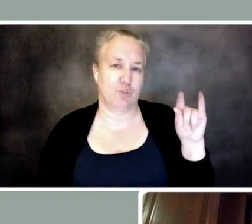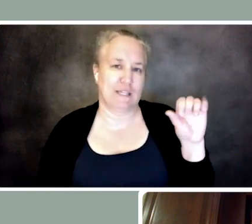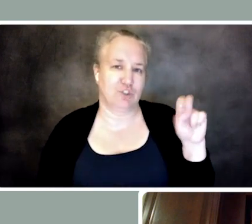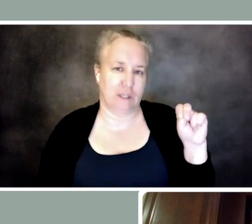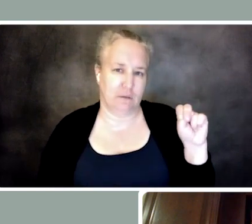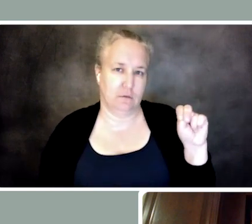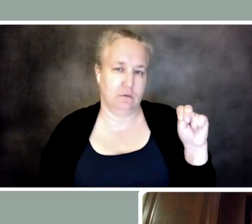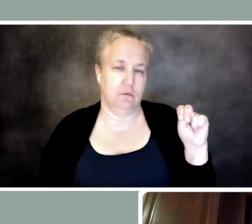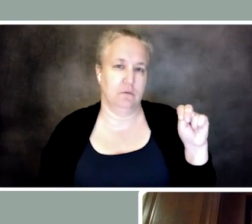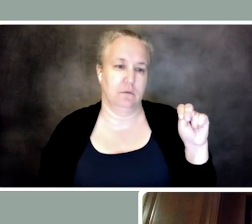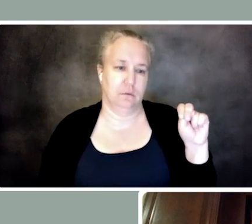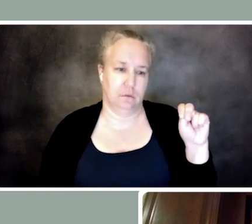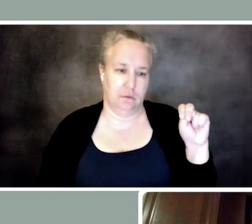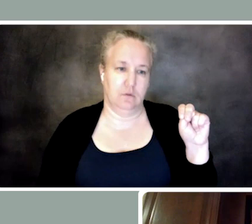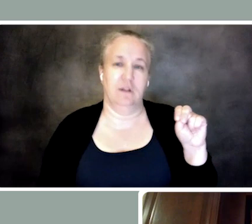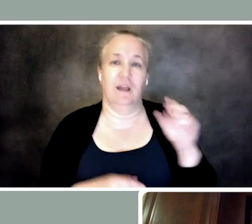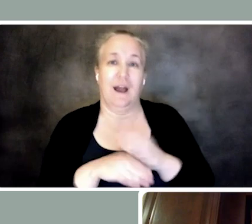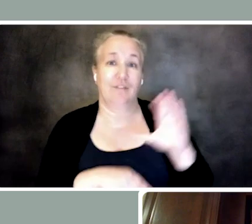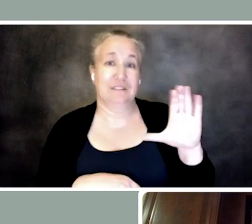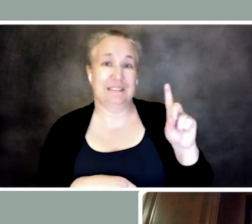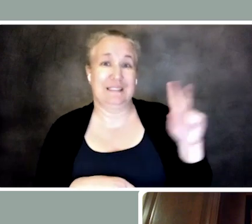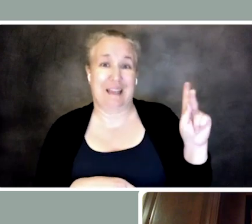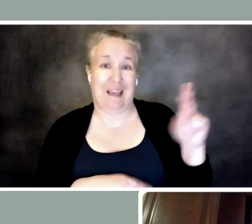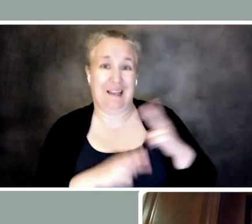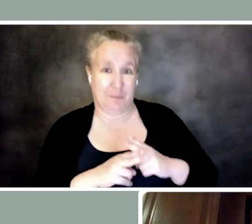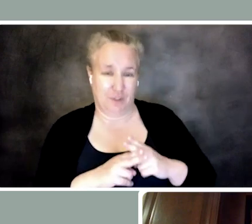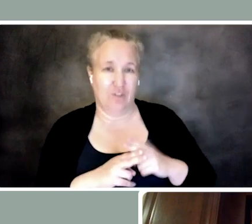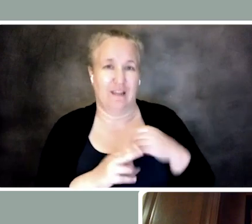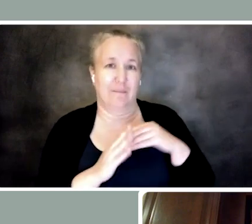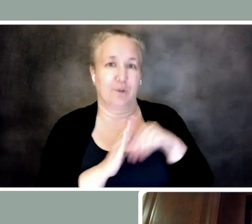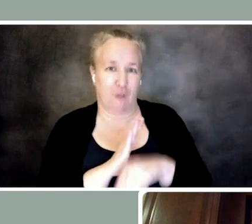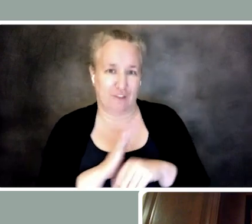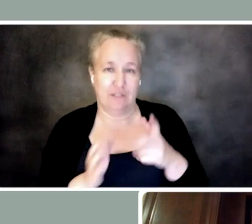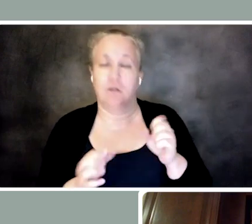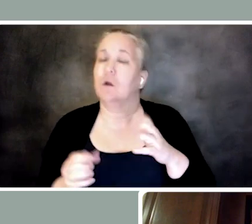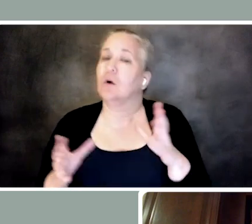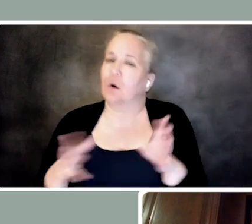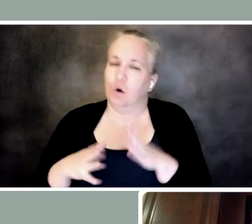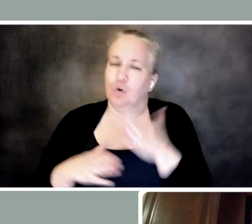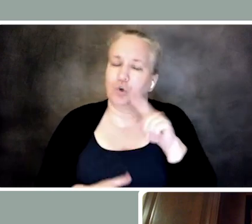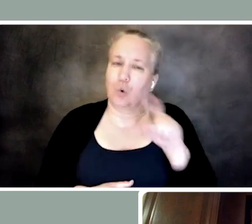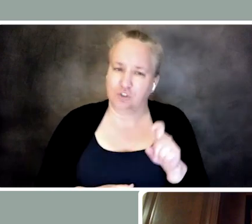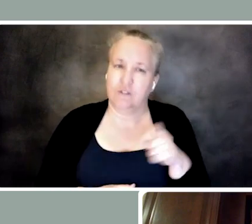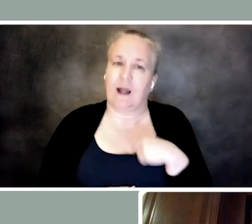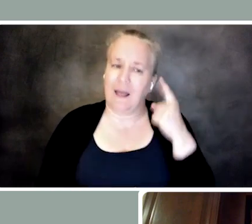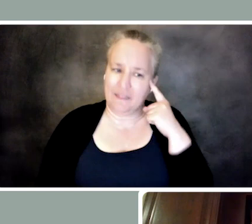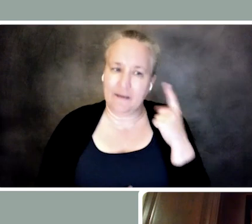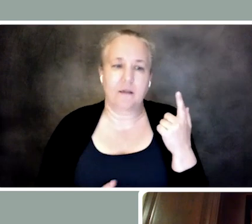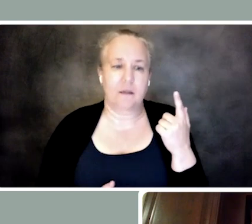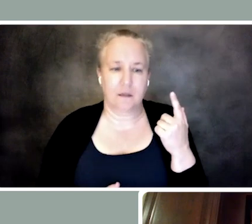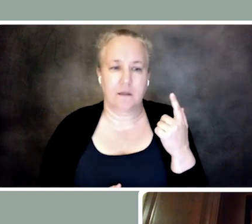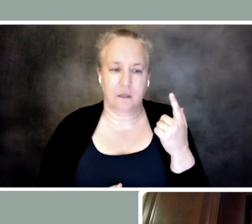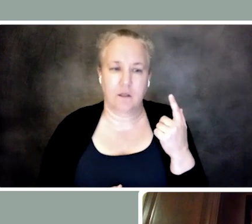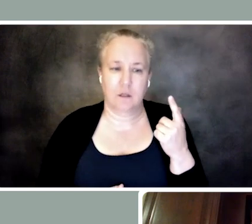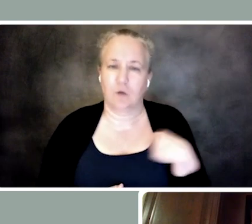had progression after a CDK inhibitor? Okay, so that's a good question. I think, we